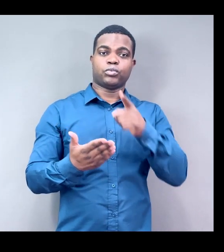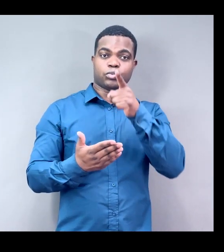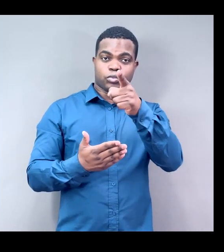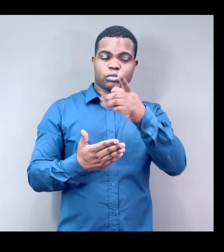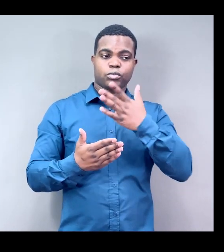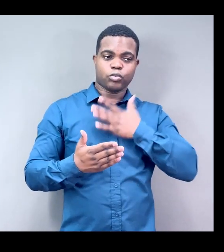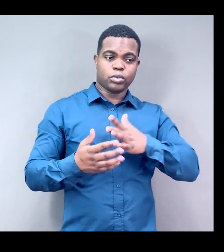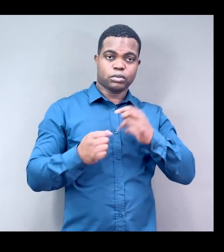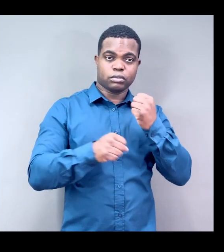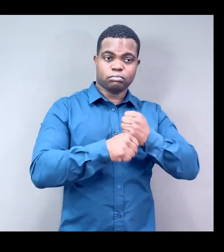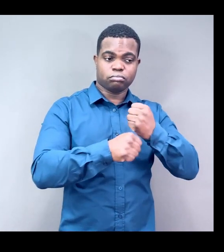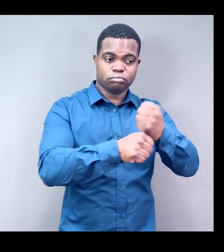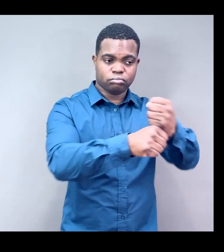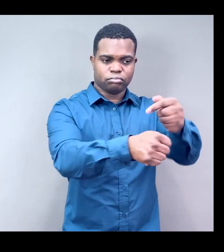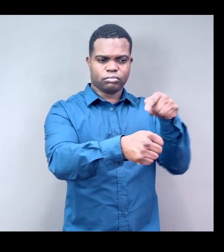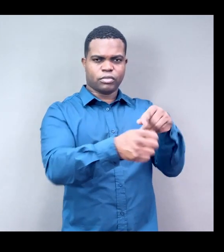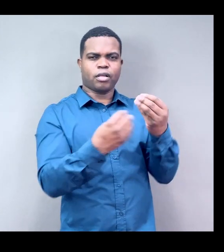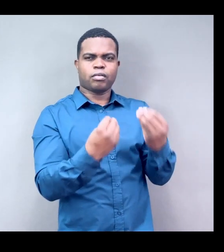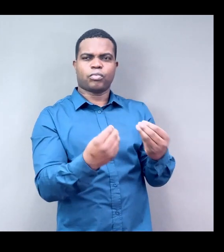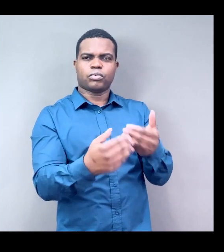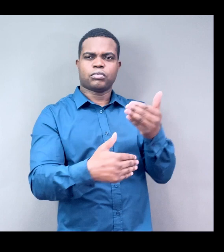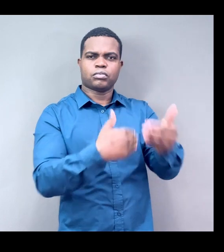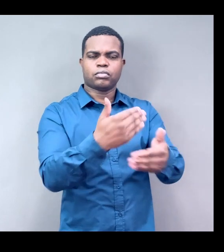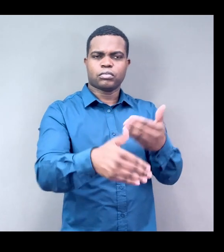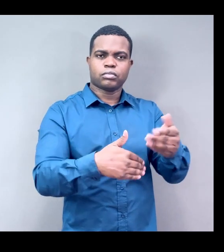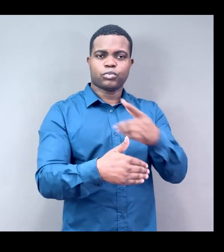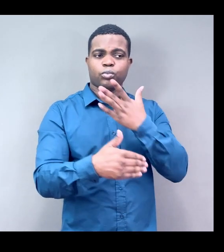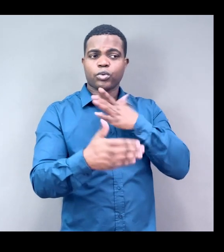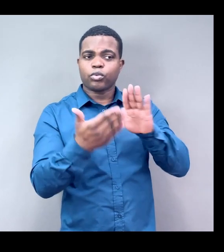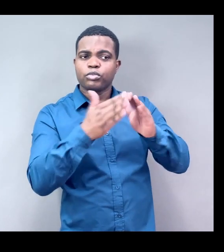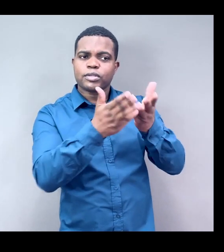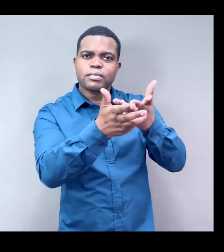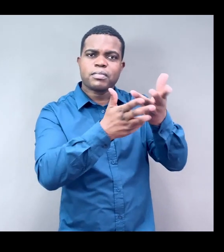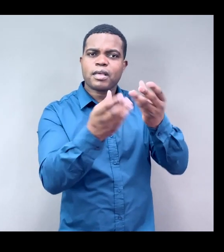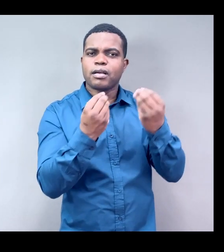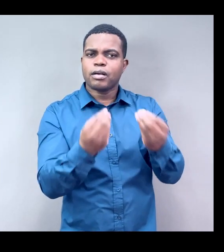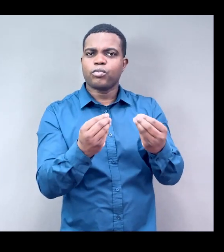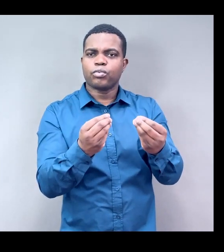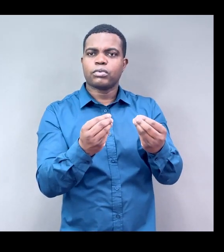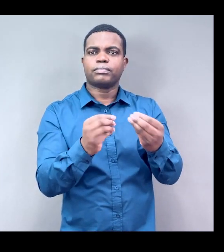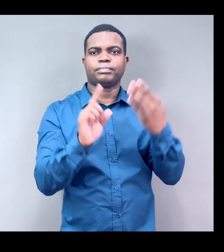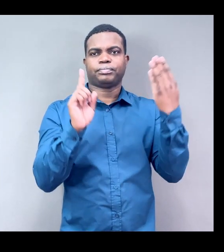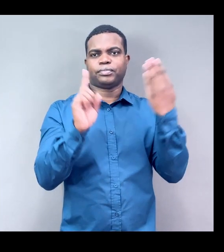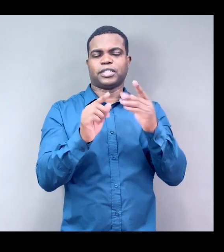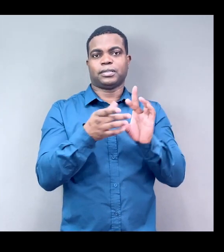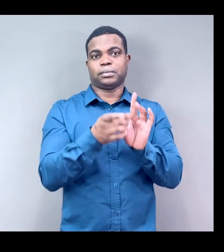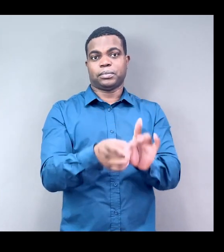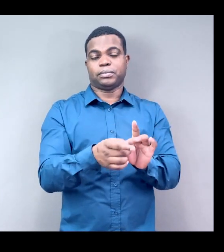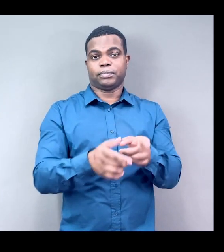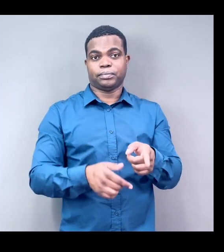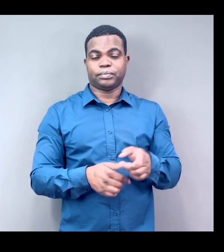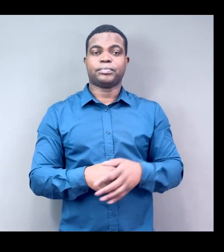objectives depending on what you want to do in your community engagement effort.